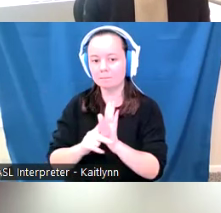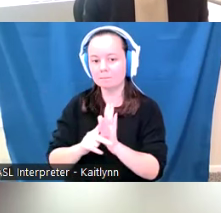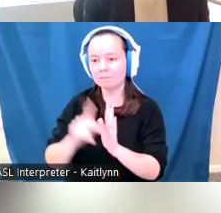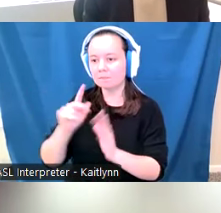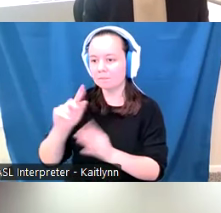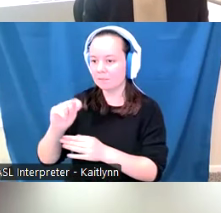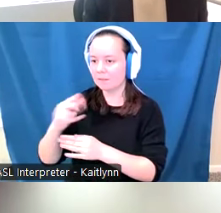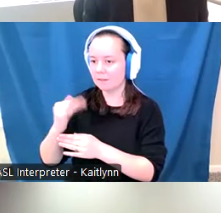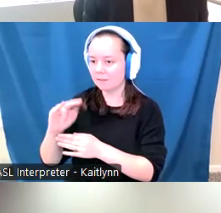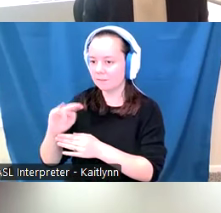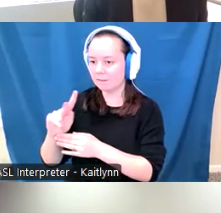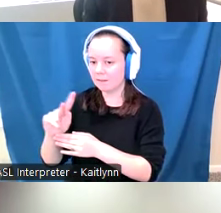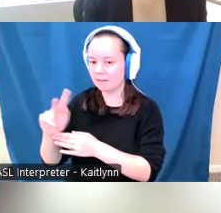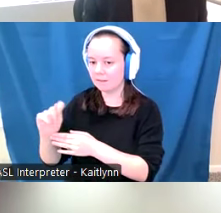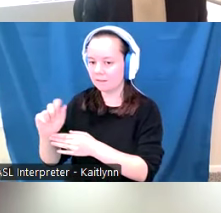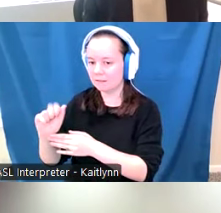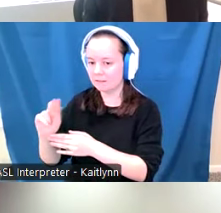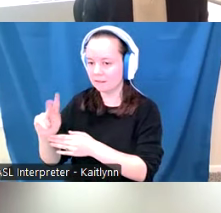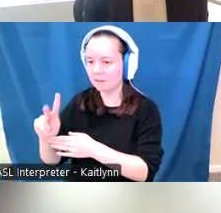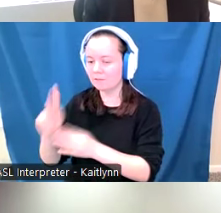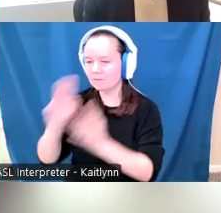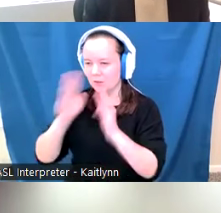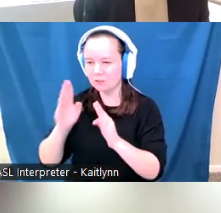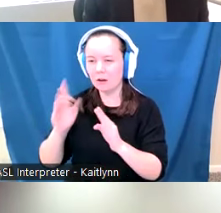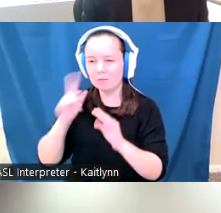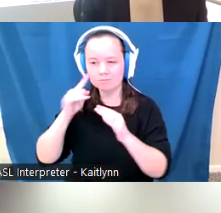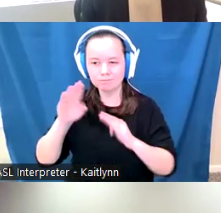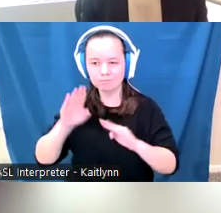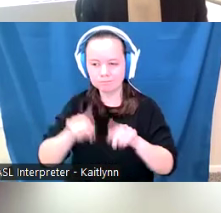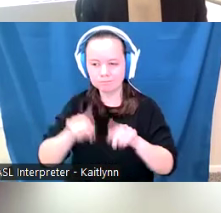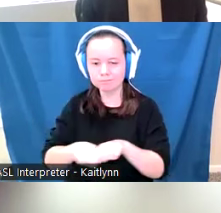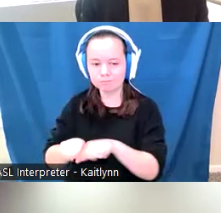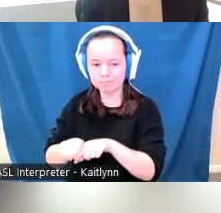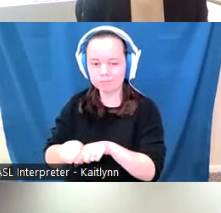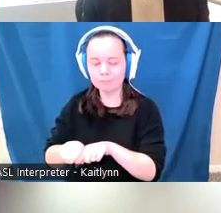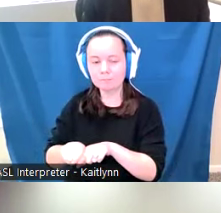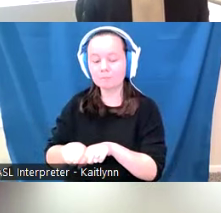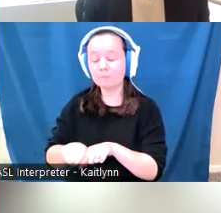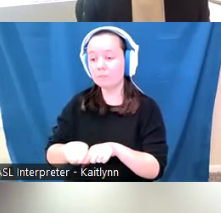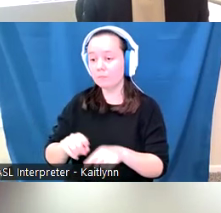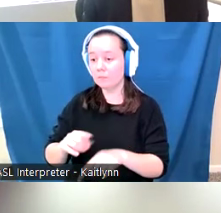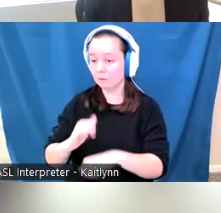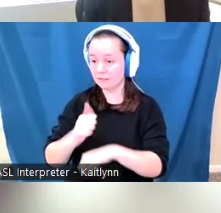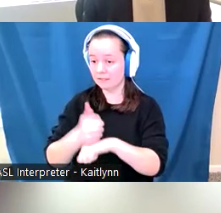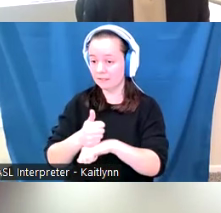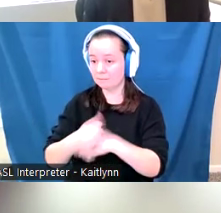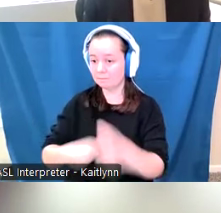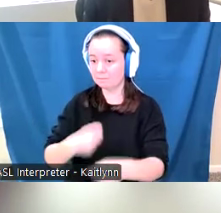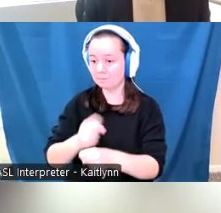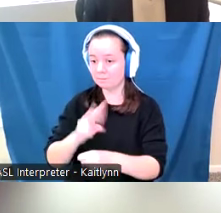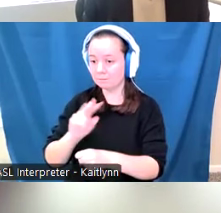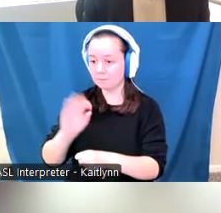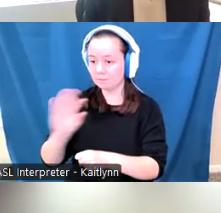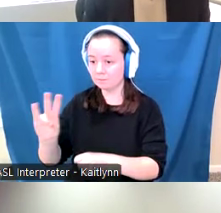bipartisanship and durable, feasible policy solutions. We were founded in 2007 by 4 former